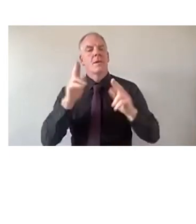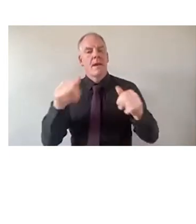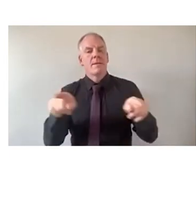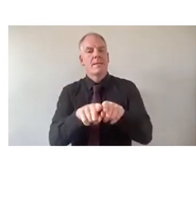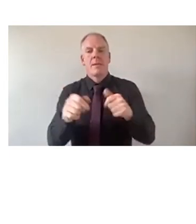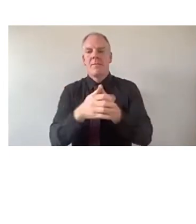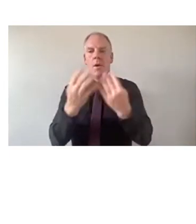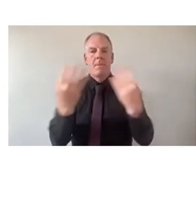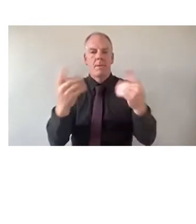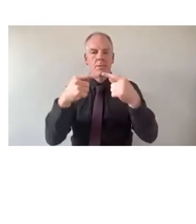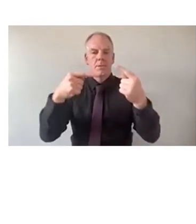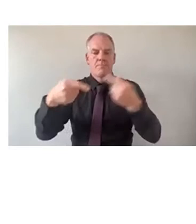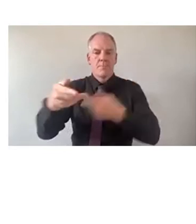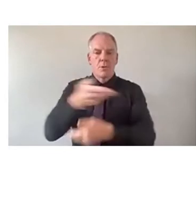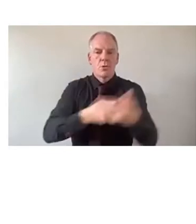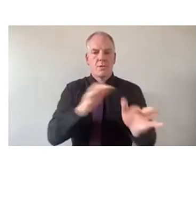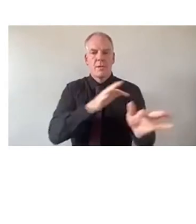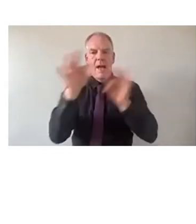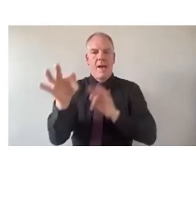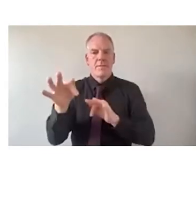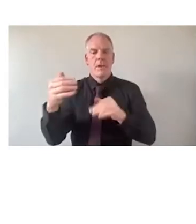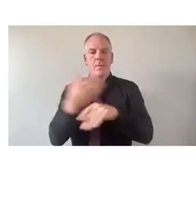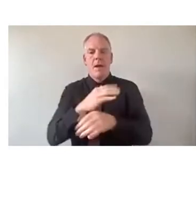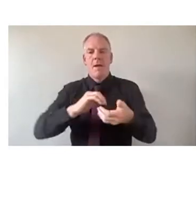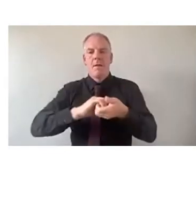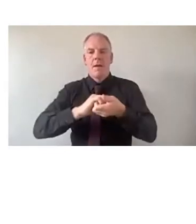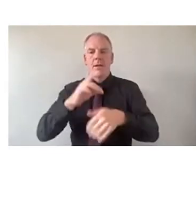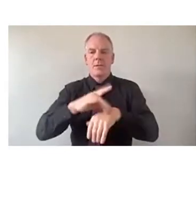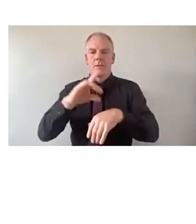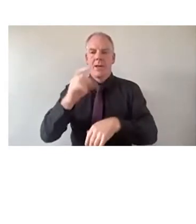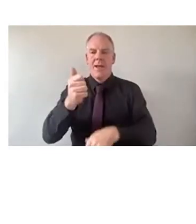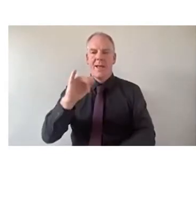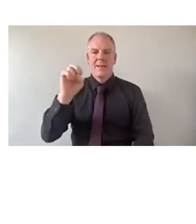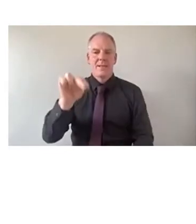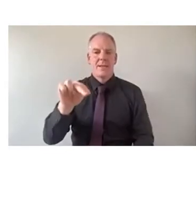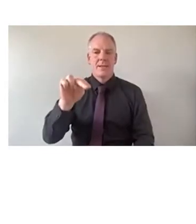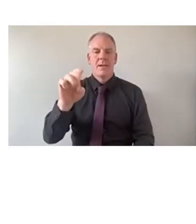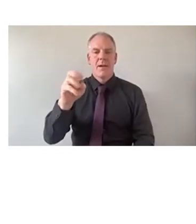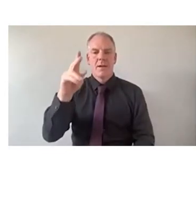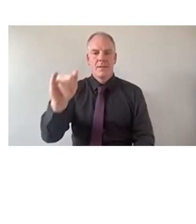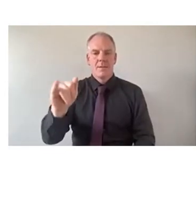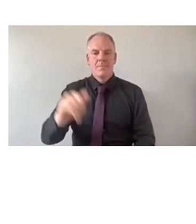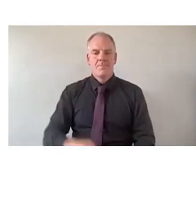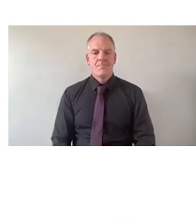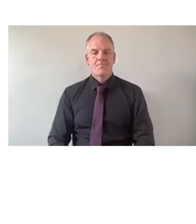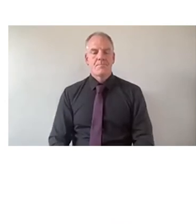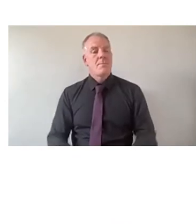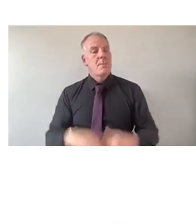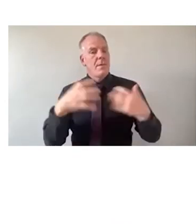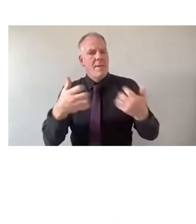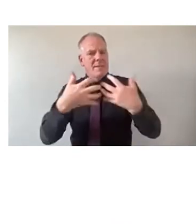own preference. And you can do the same when we get to the panel discussion hosted by my colleague, Dr. Aideen Hartney in the